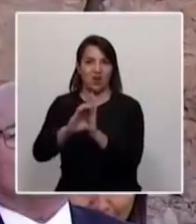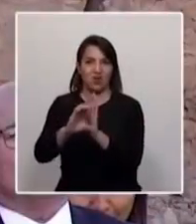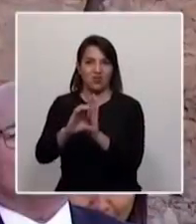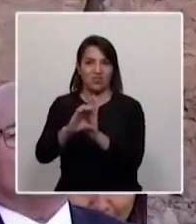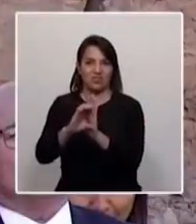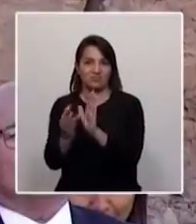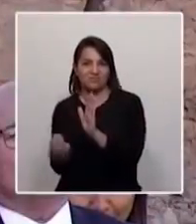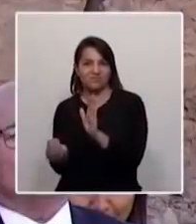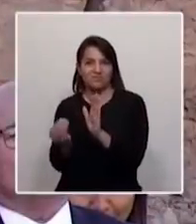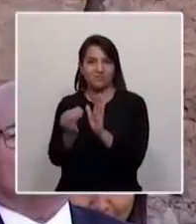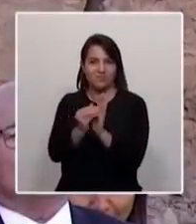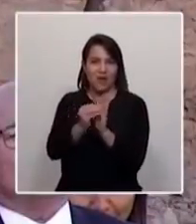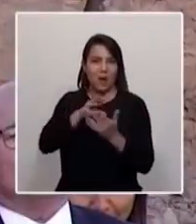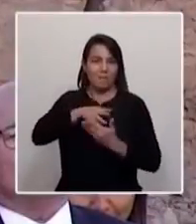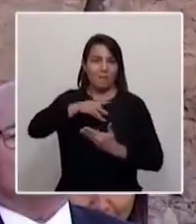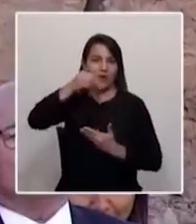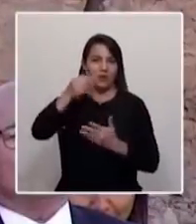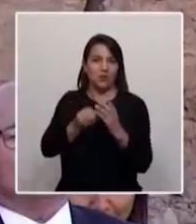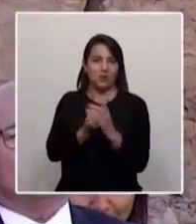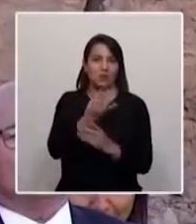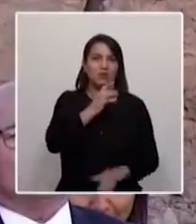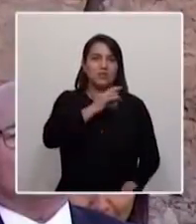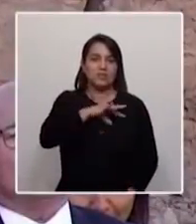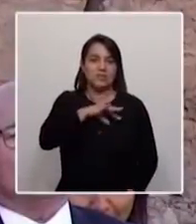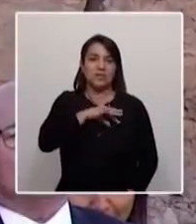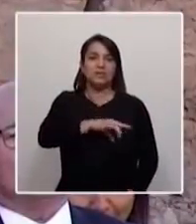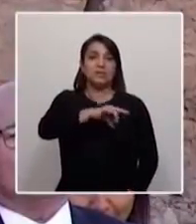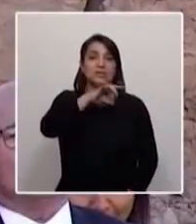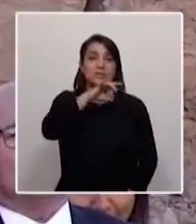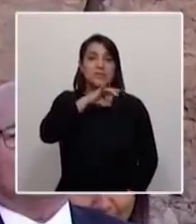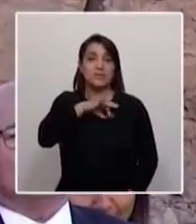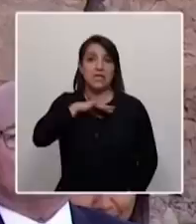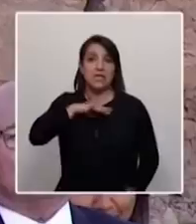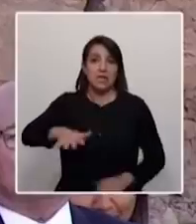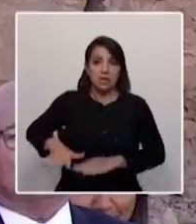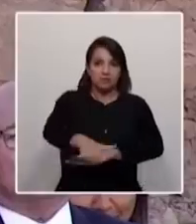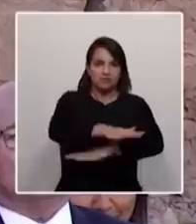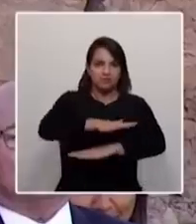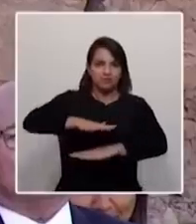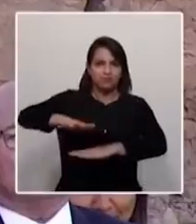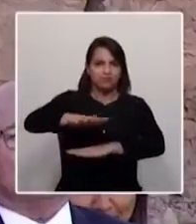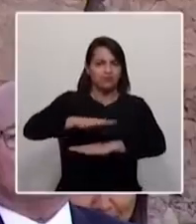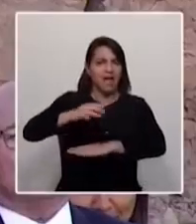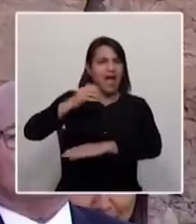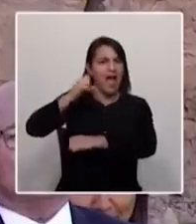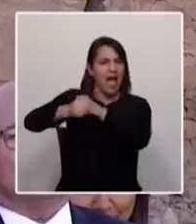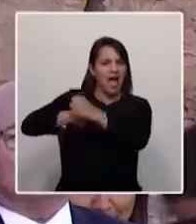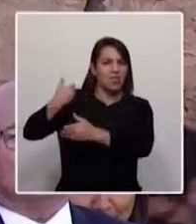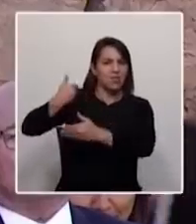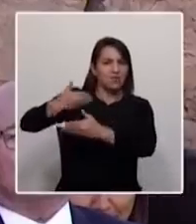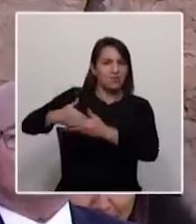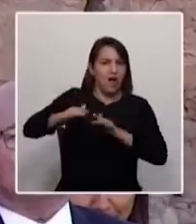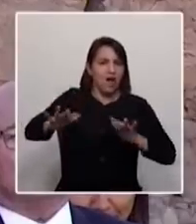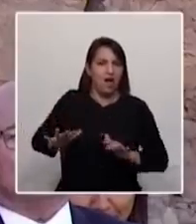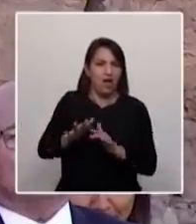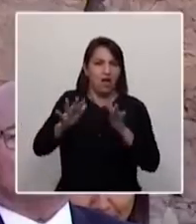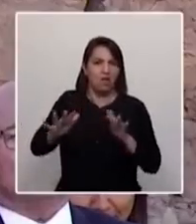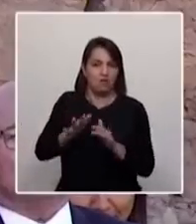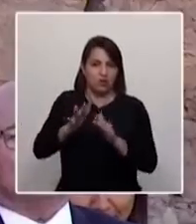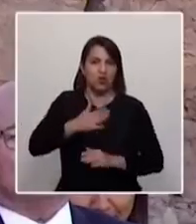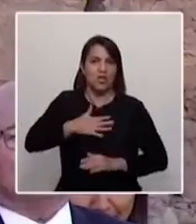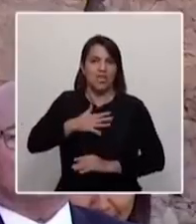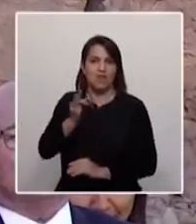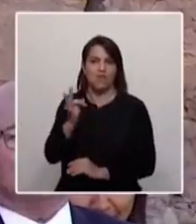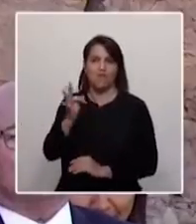This draft captures the spirit of a new Chile, a Chile that, on the foundation of decades of efforts, is taking a step into the